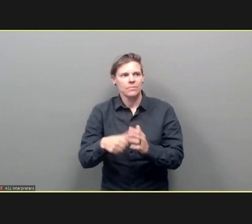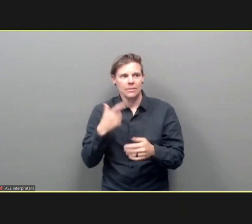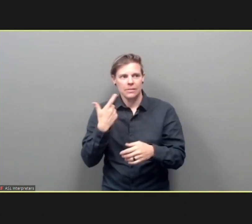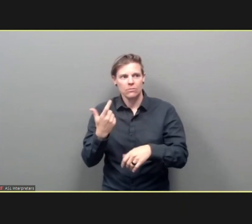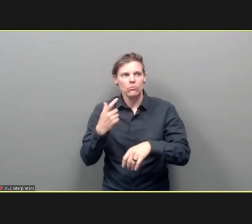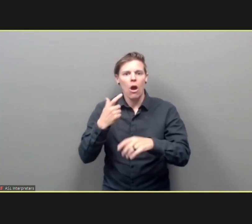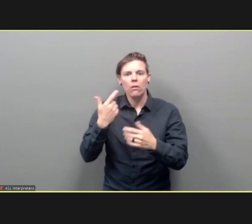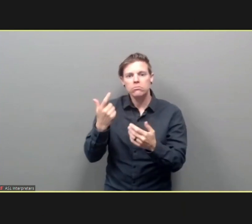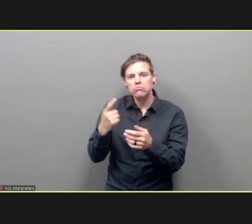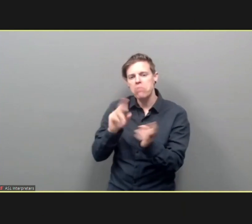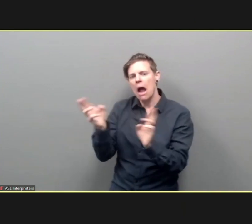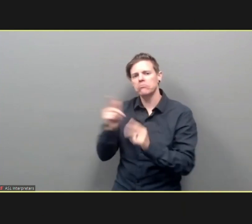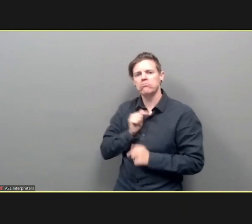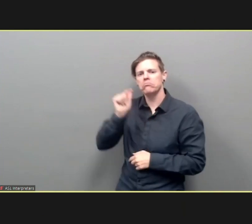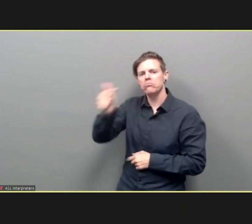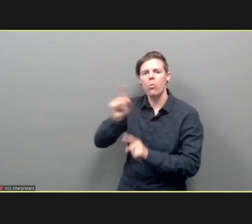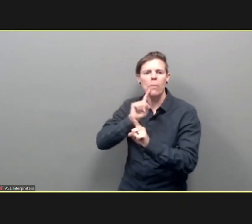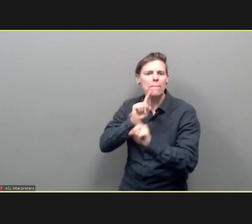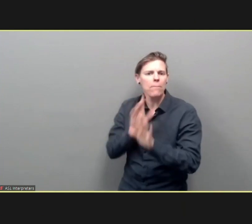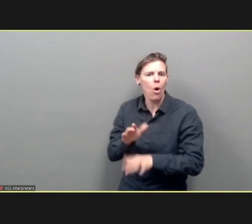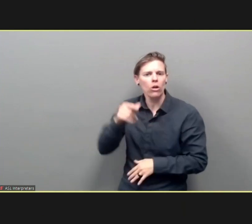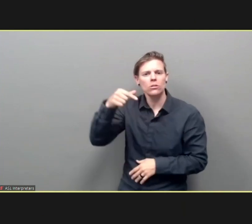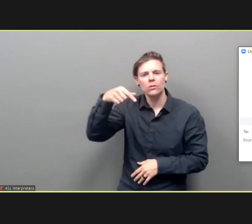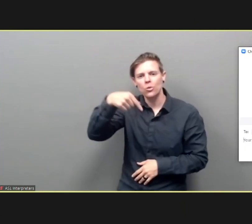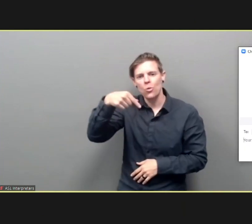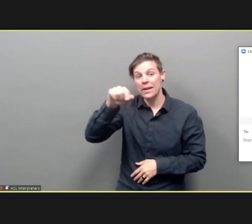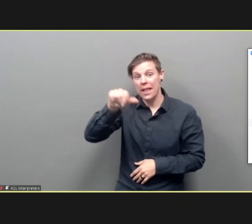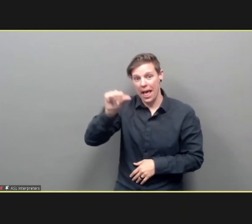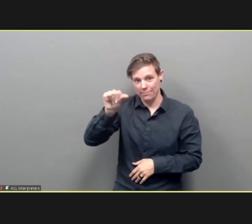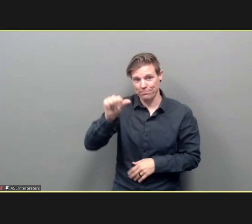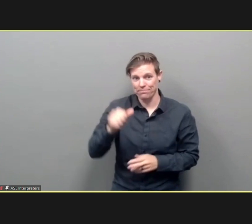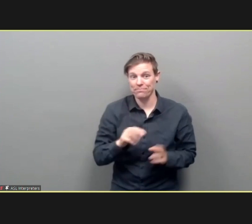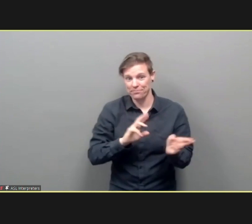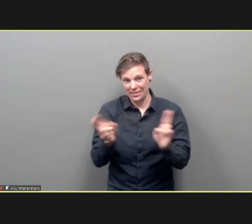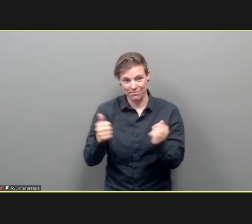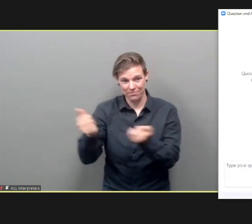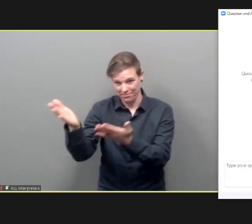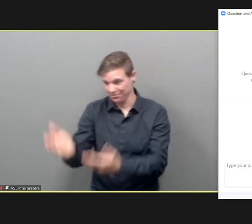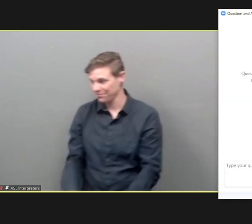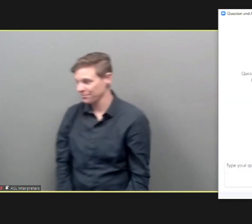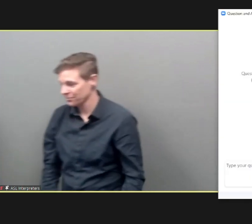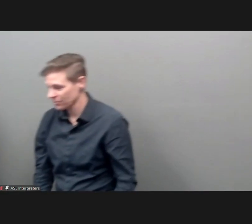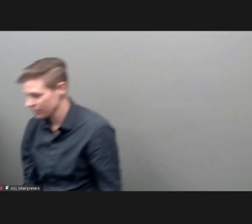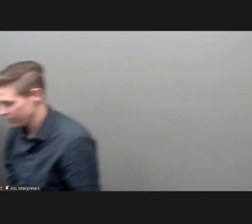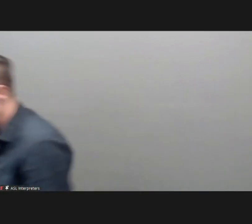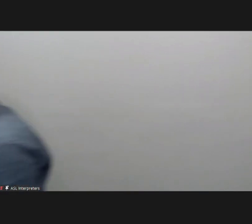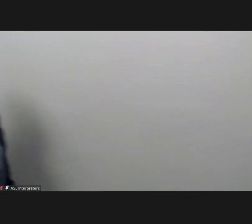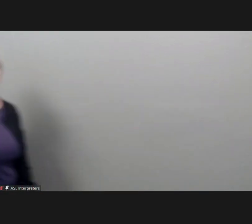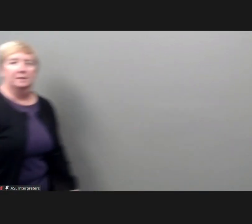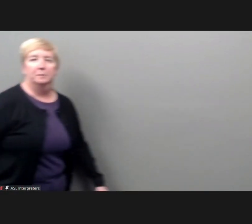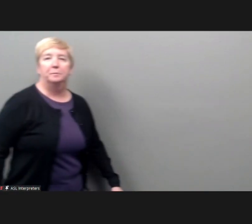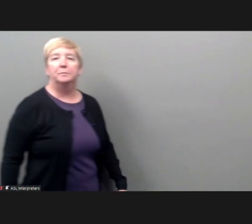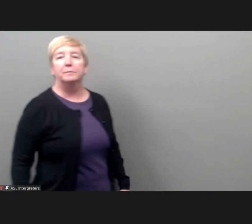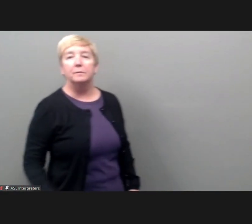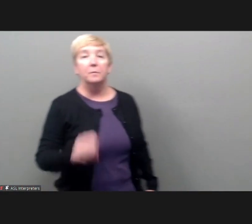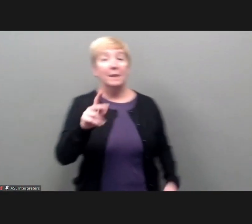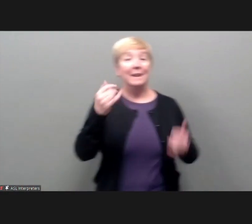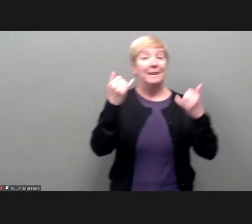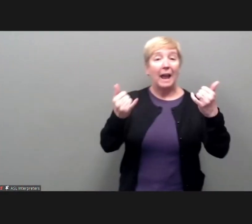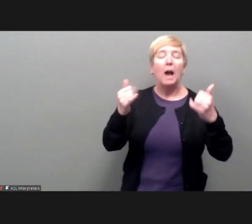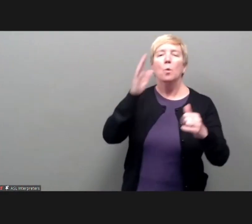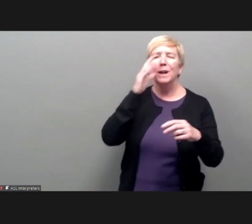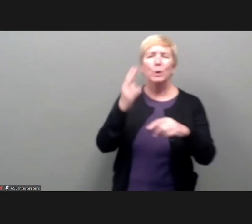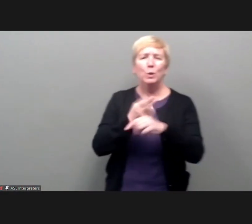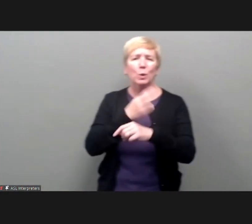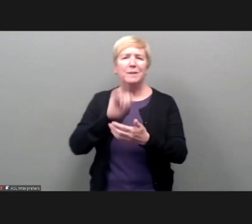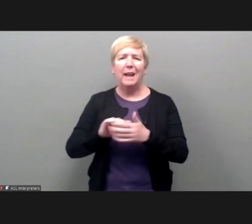I'll stop and turn it back to you. Great. Thanks so much to you and to our other panelists. As usual, we'll do the raise the hand method here in